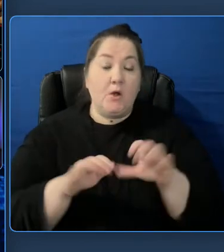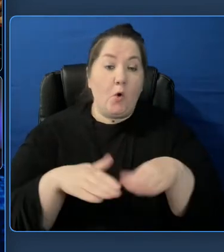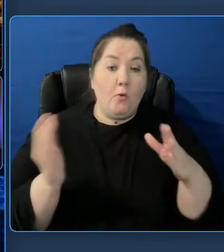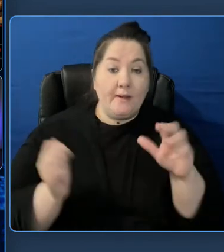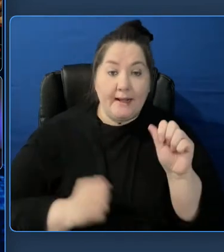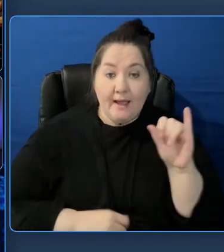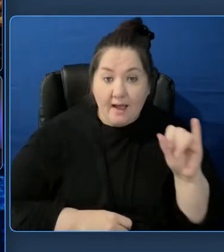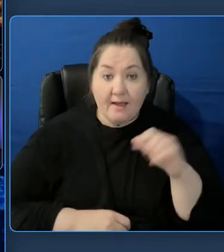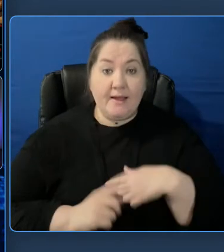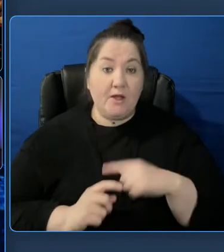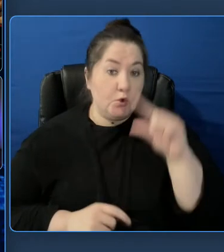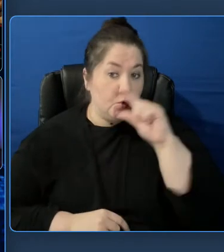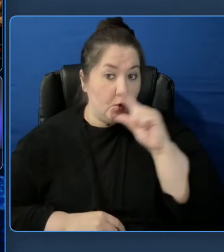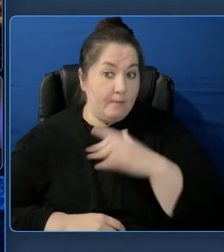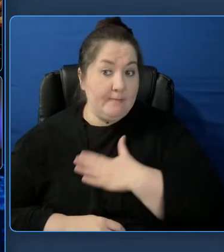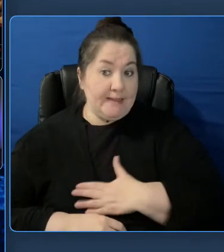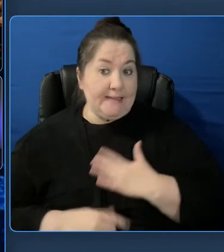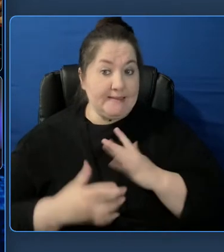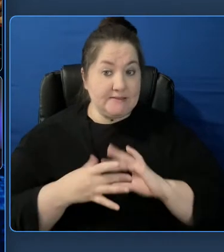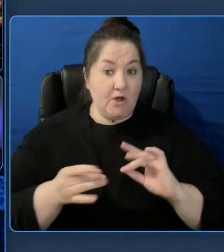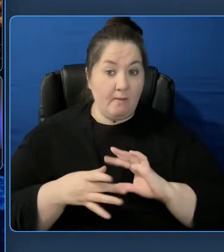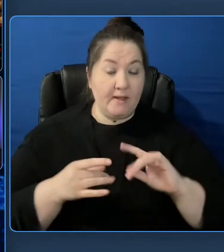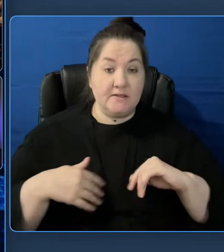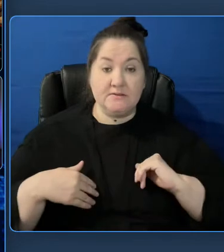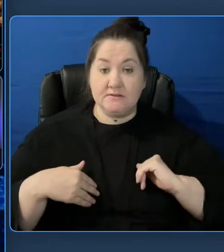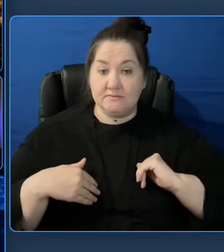and Google. Please comment.